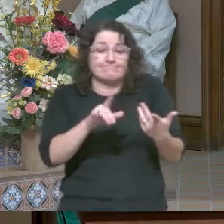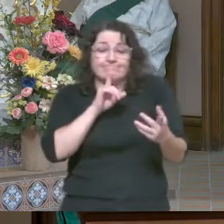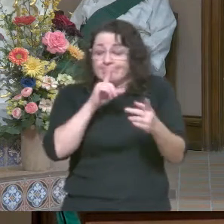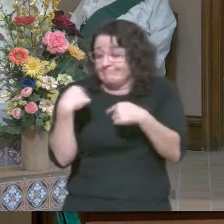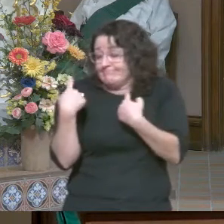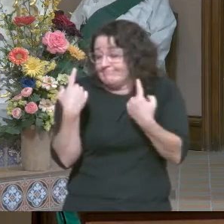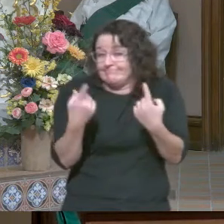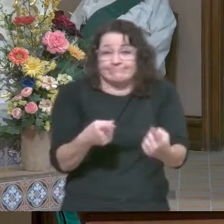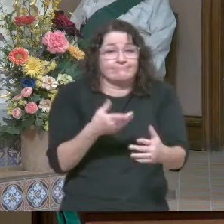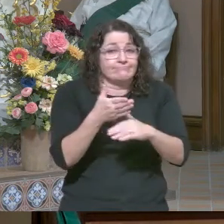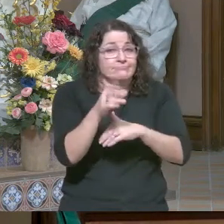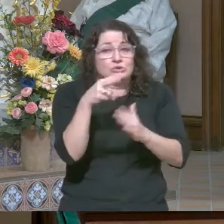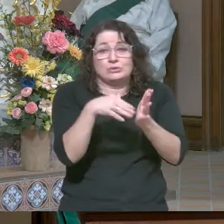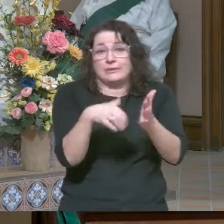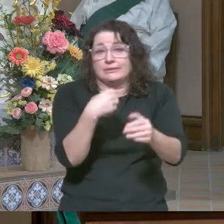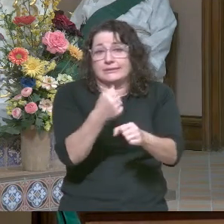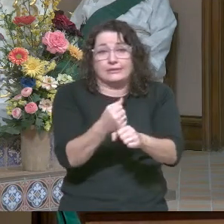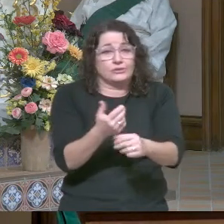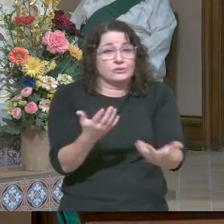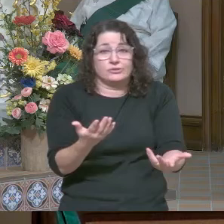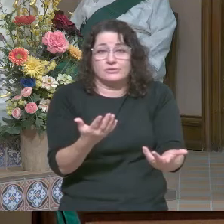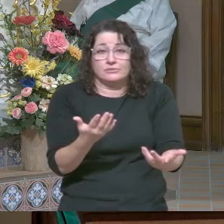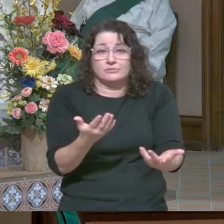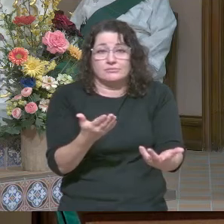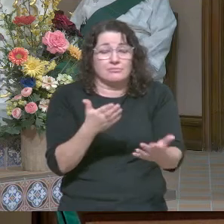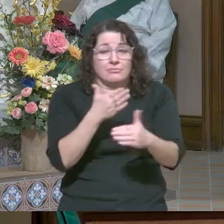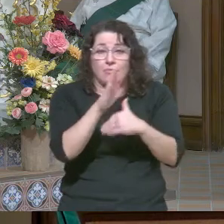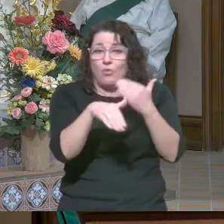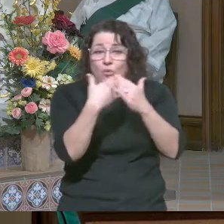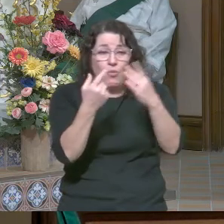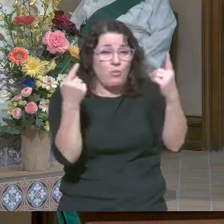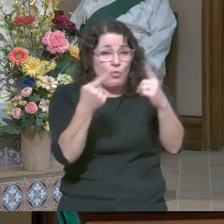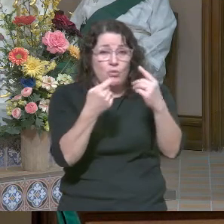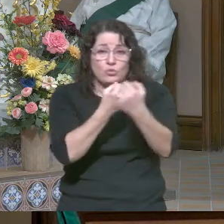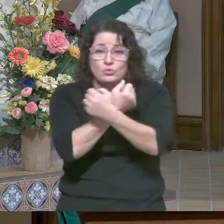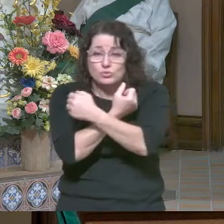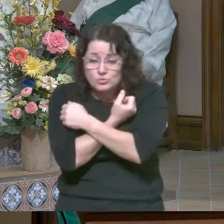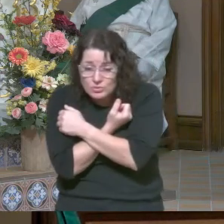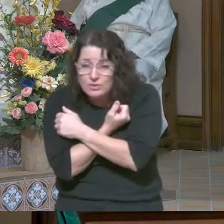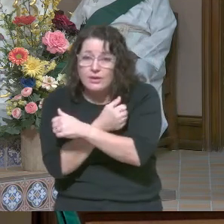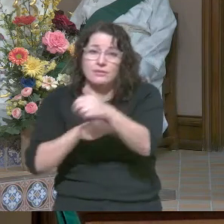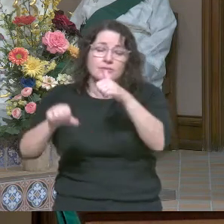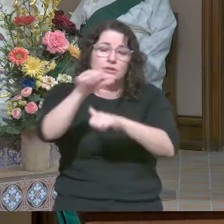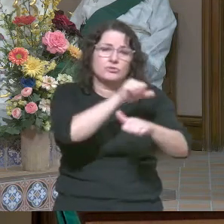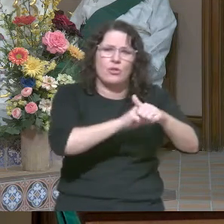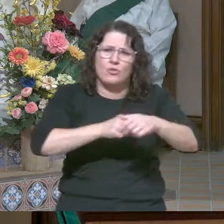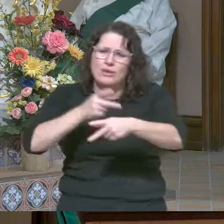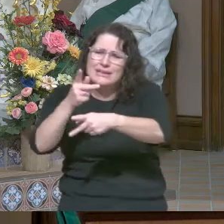done all through human history, to love and to look out for one another.